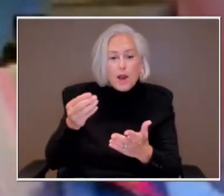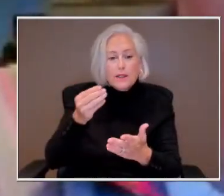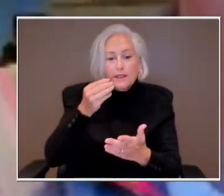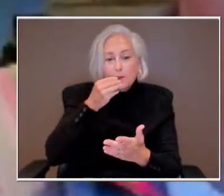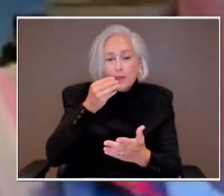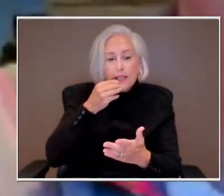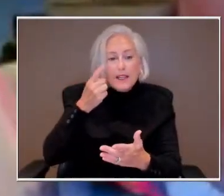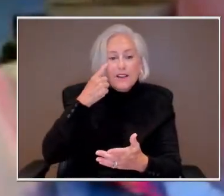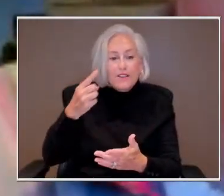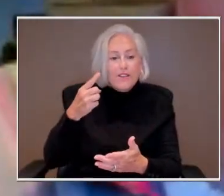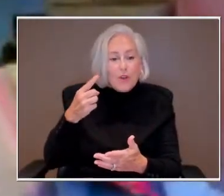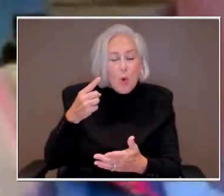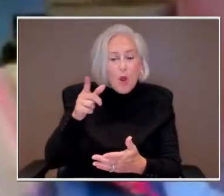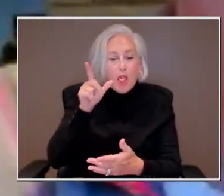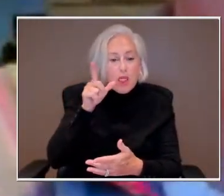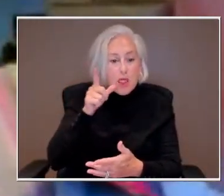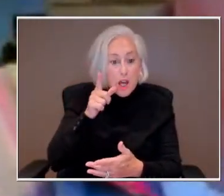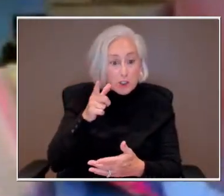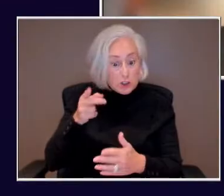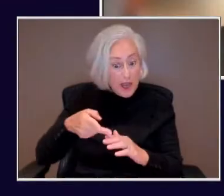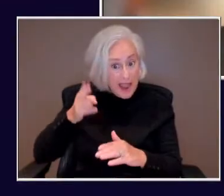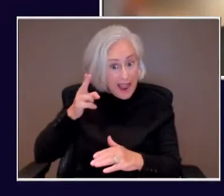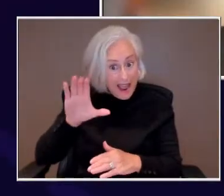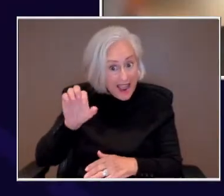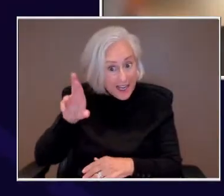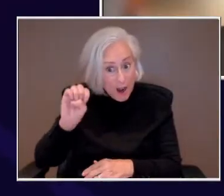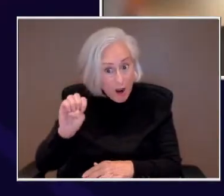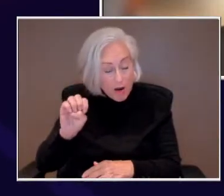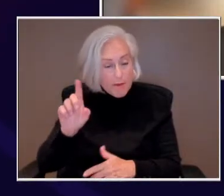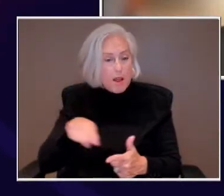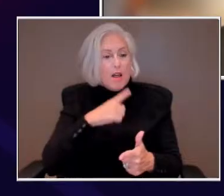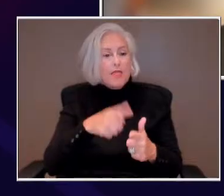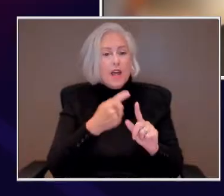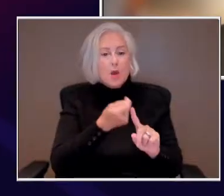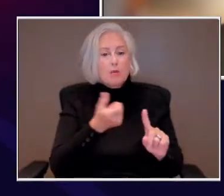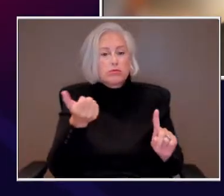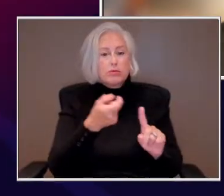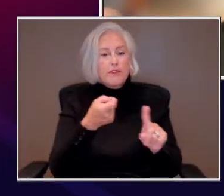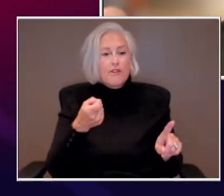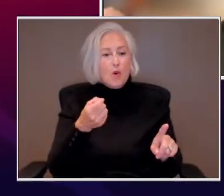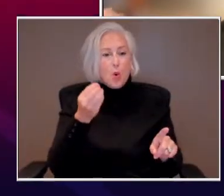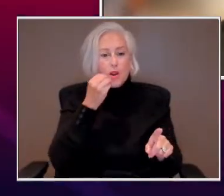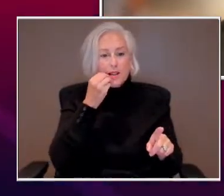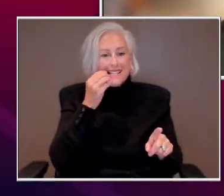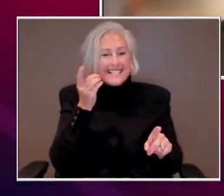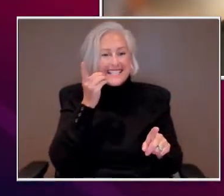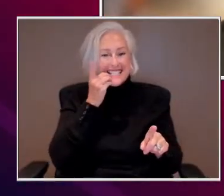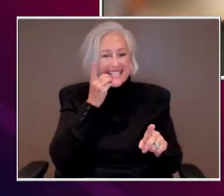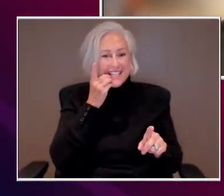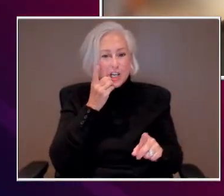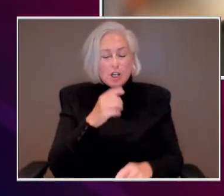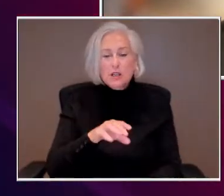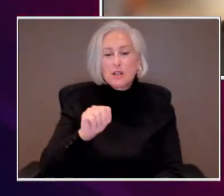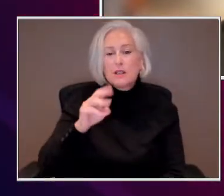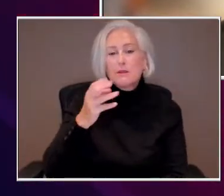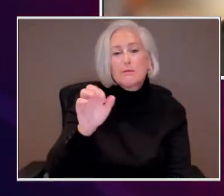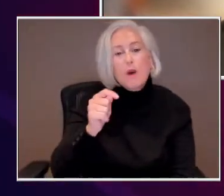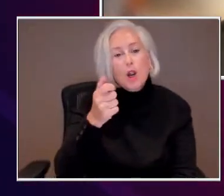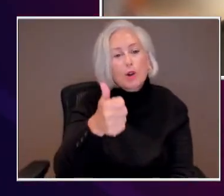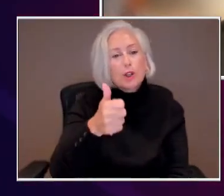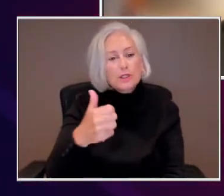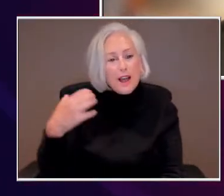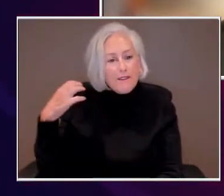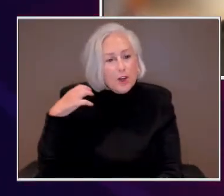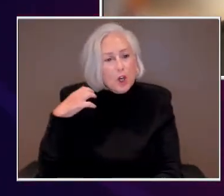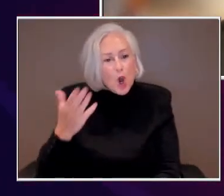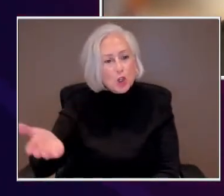any carbs for supper. And Margaret, yeah, go ahead. Were you a coach in a former life or a